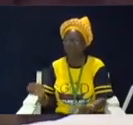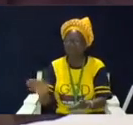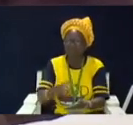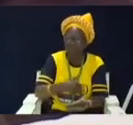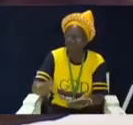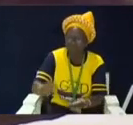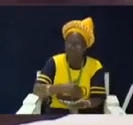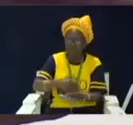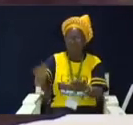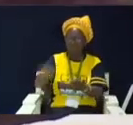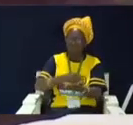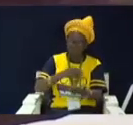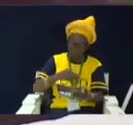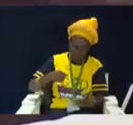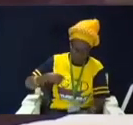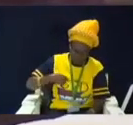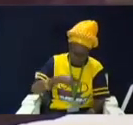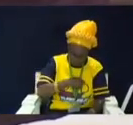all the glory.